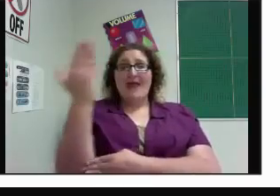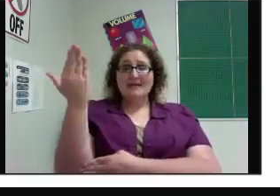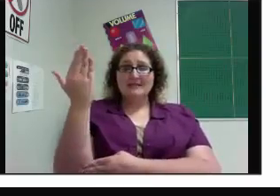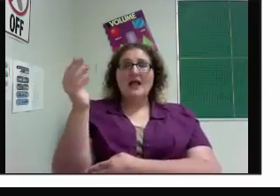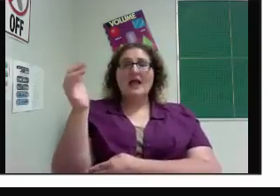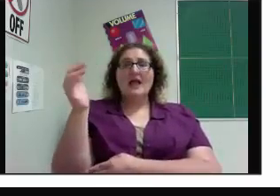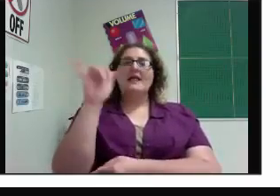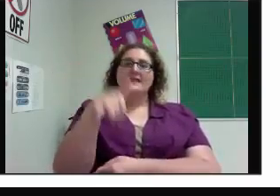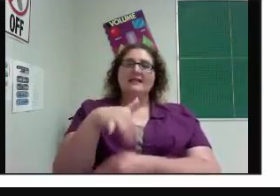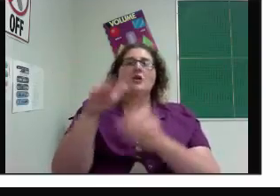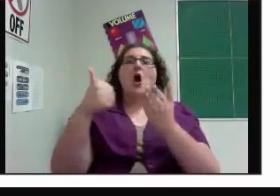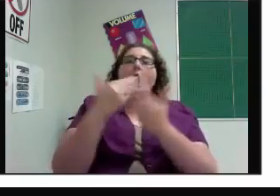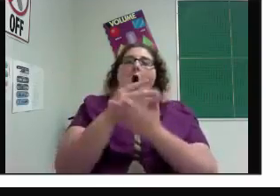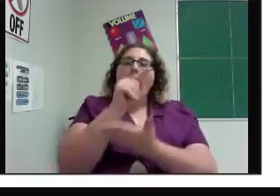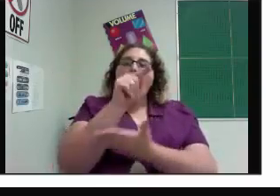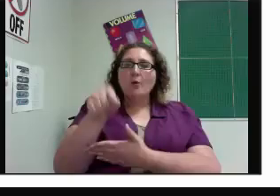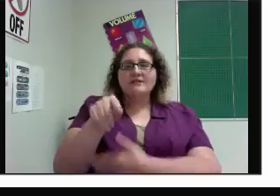points.